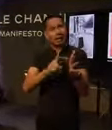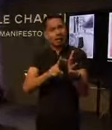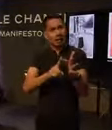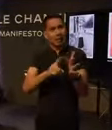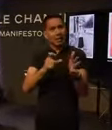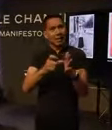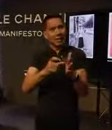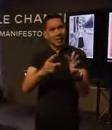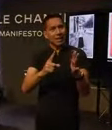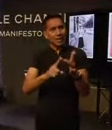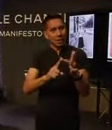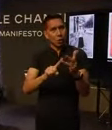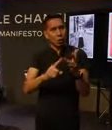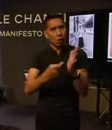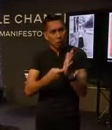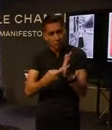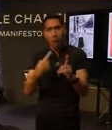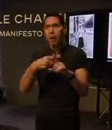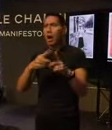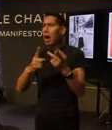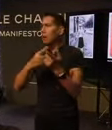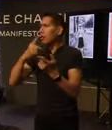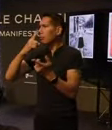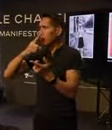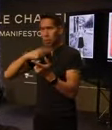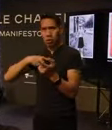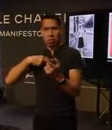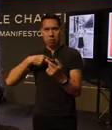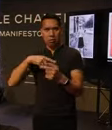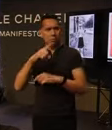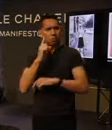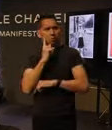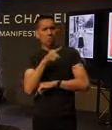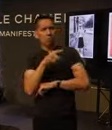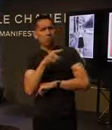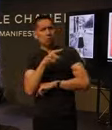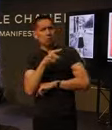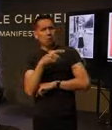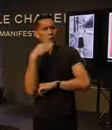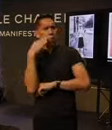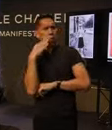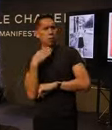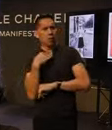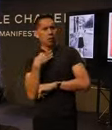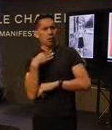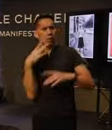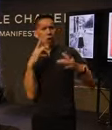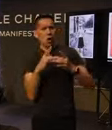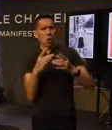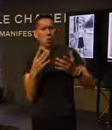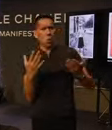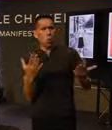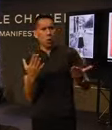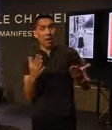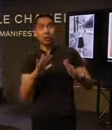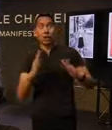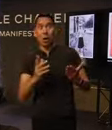more broadly in terms of people starting to question the role and place of women. So back to you both.